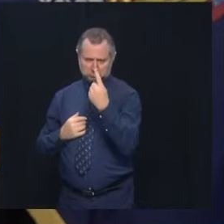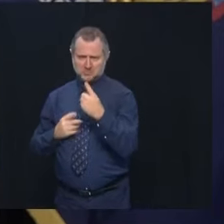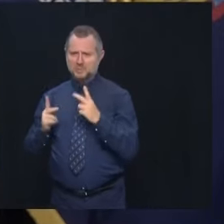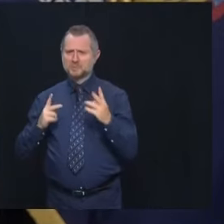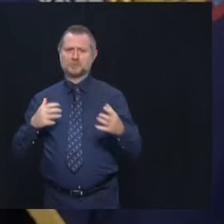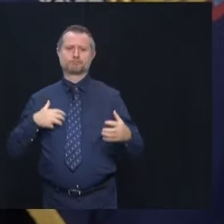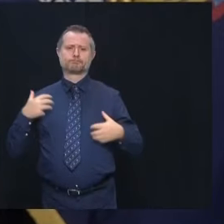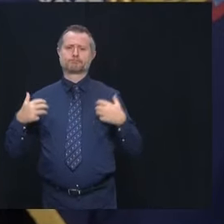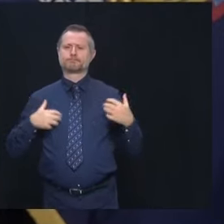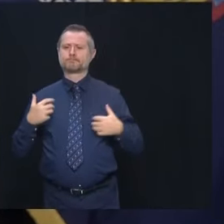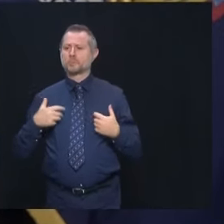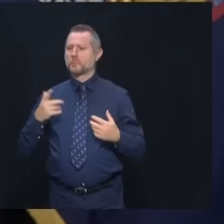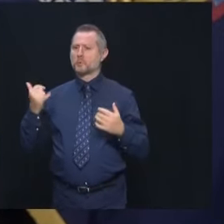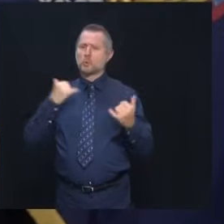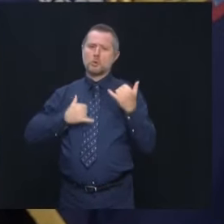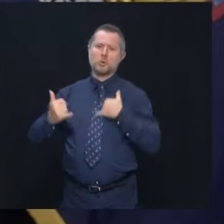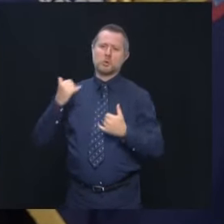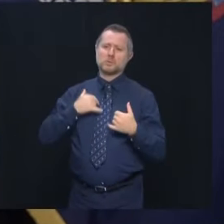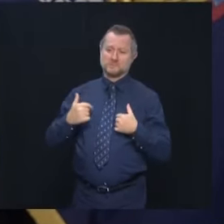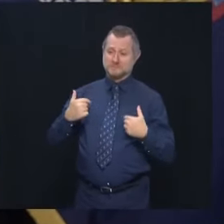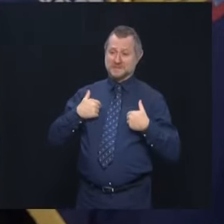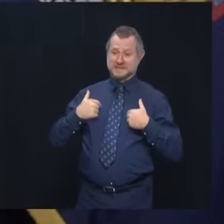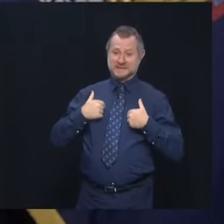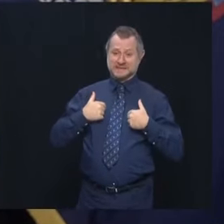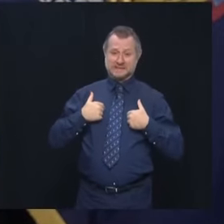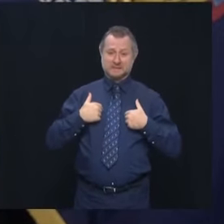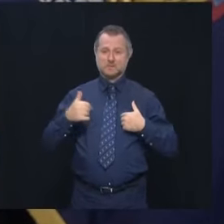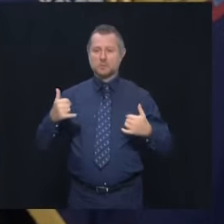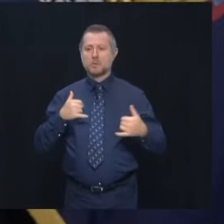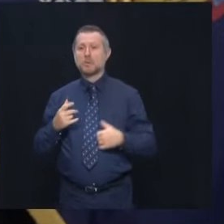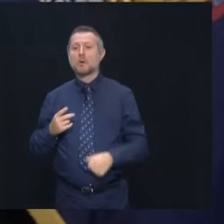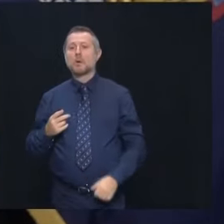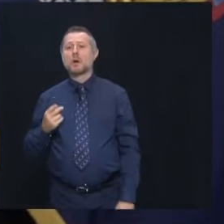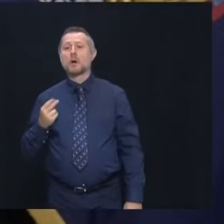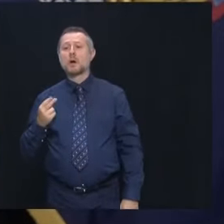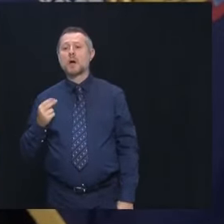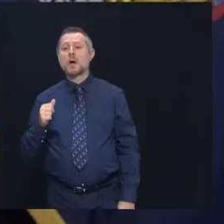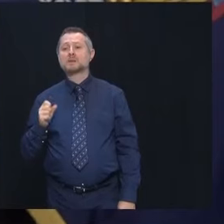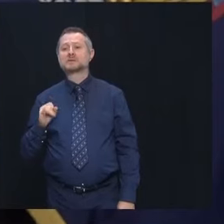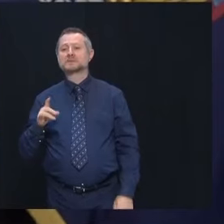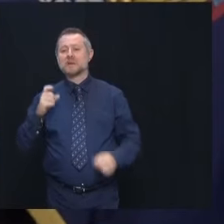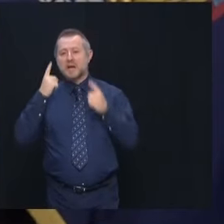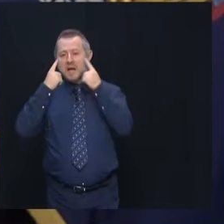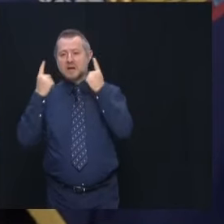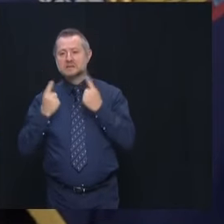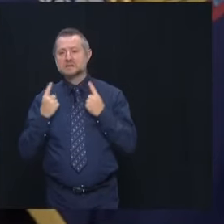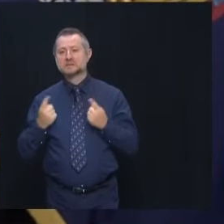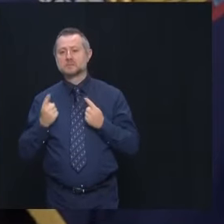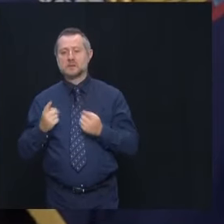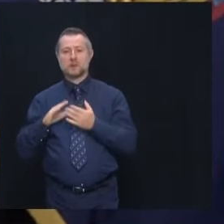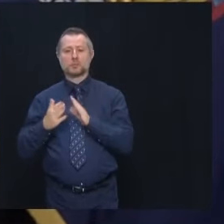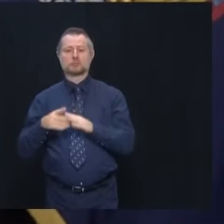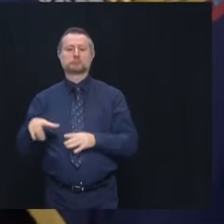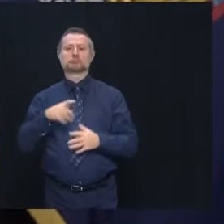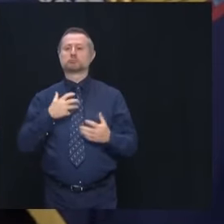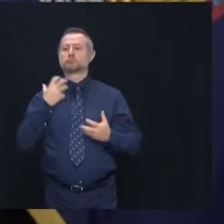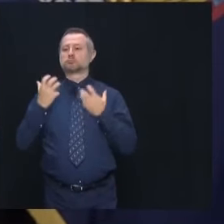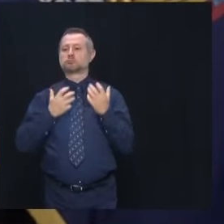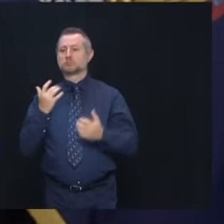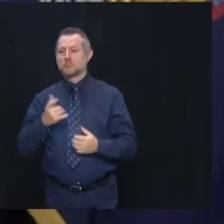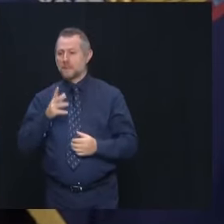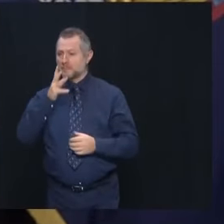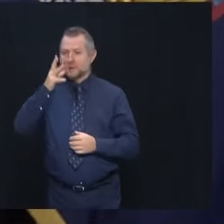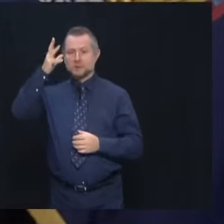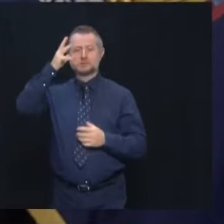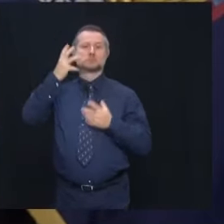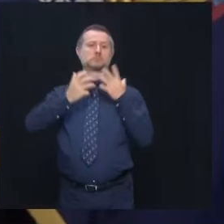has been ringing off the hook. Hasidic community is very concerned. Parents are very concerned. What's happening? What do you know? So I want people